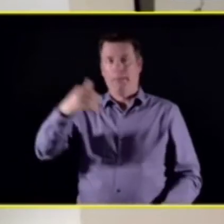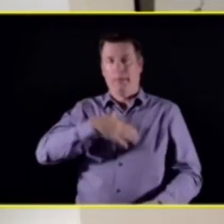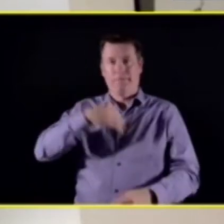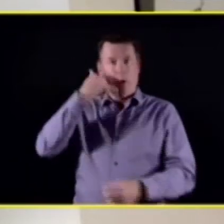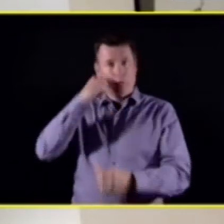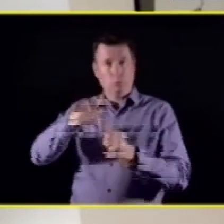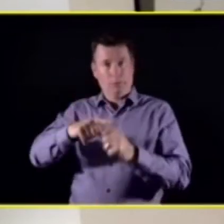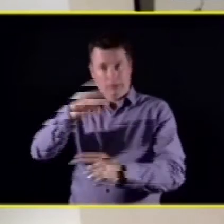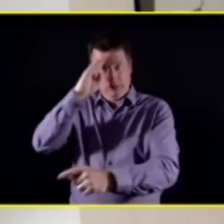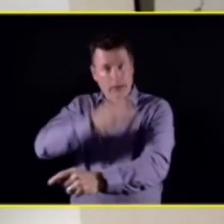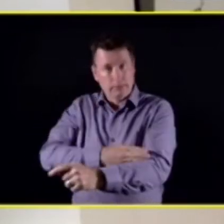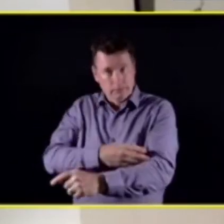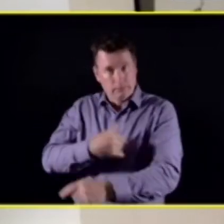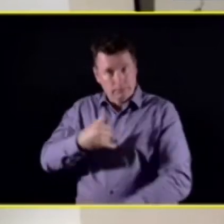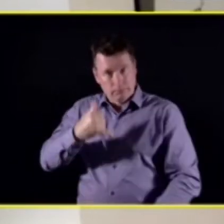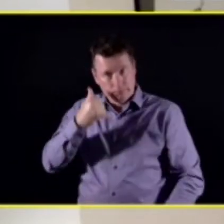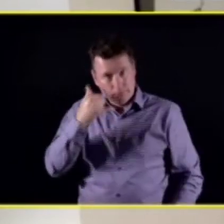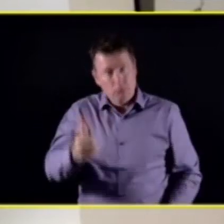idea, no recollection